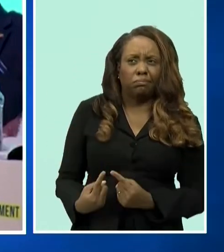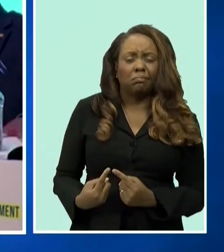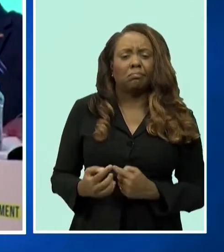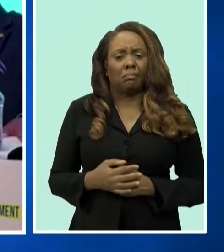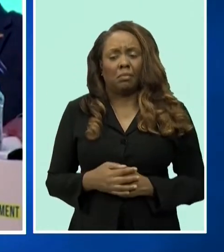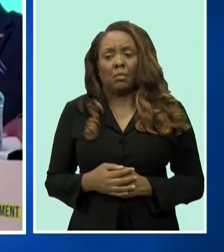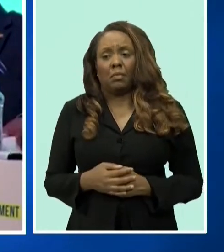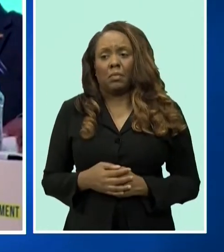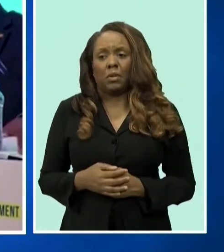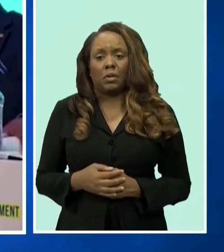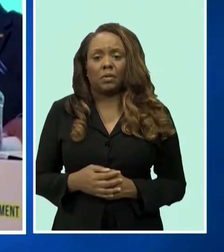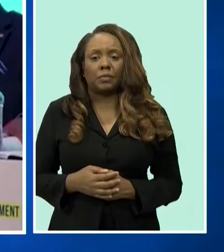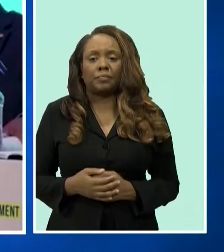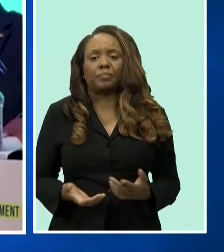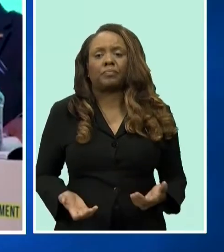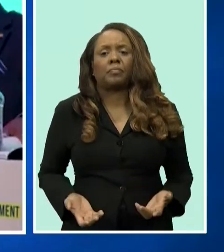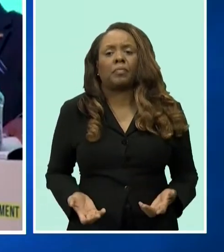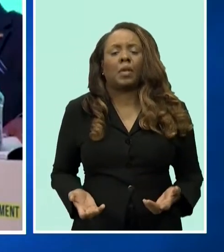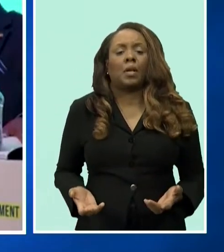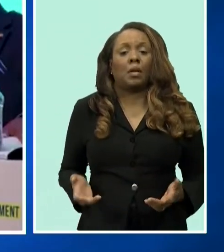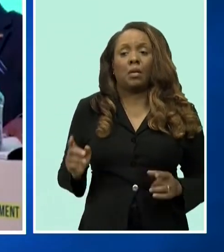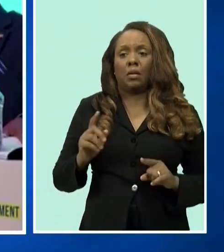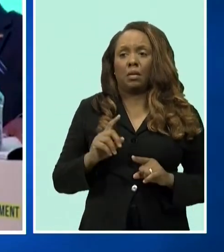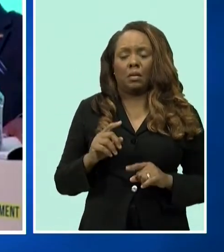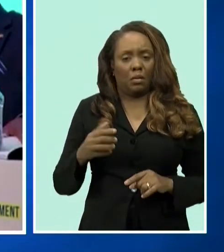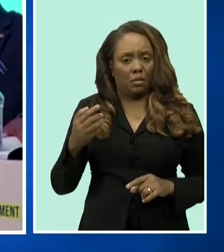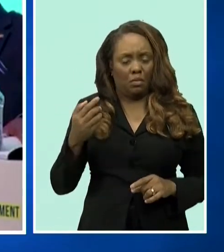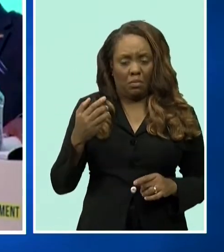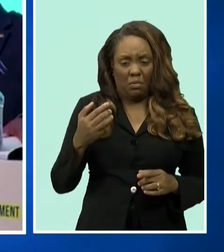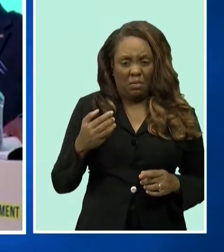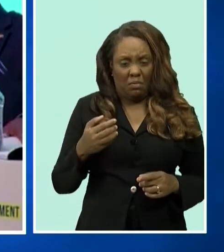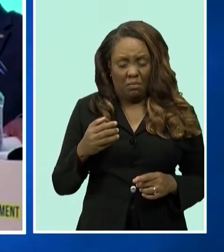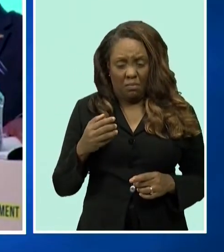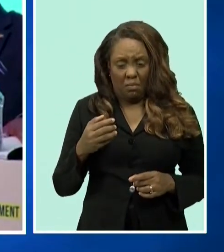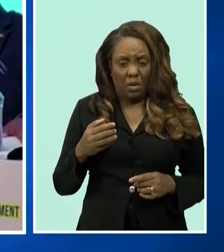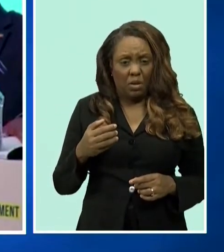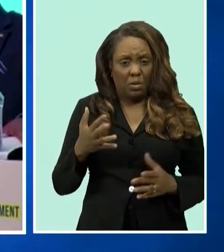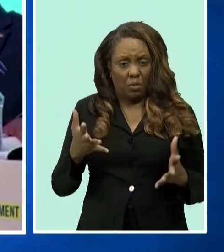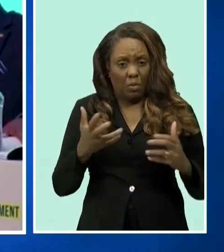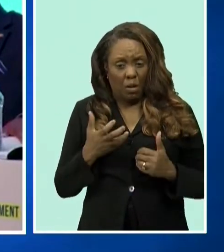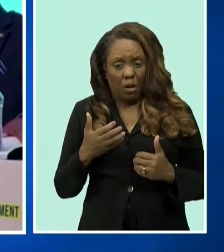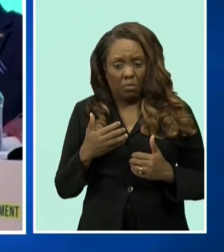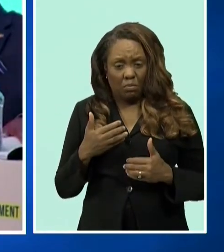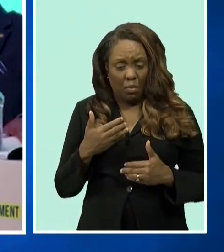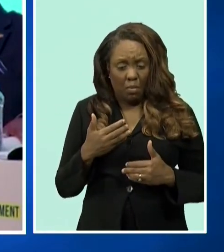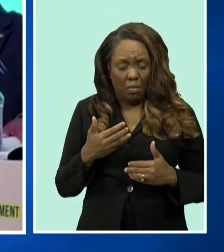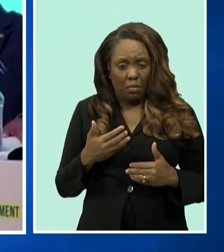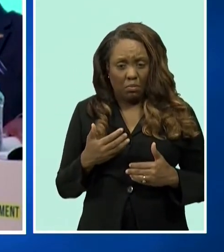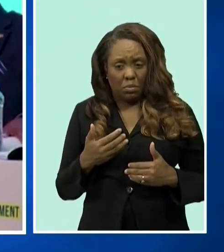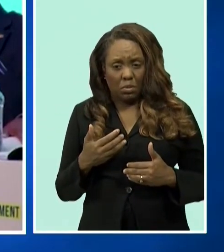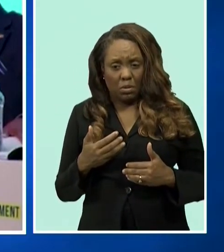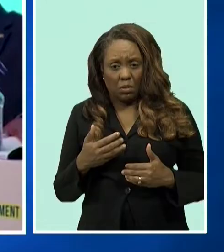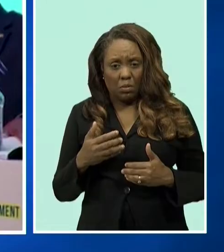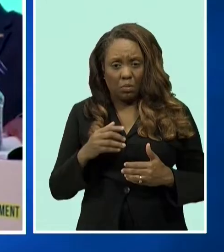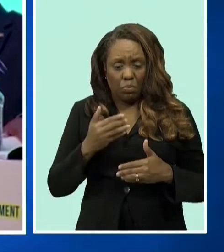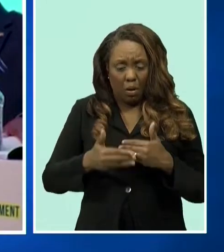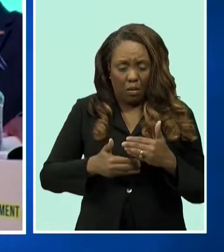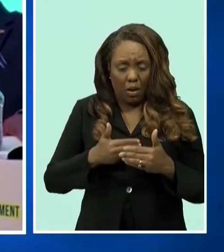don't expect to make 500 years of progress all at one time. But the most